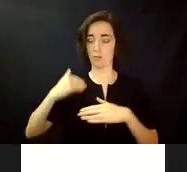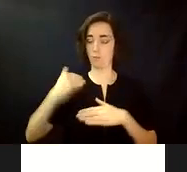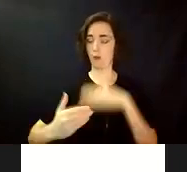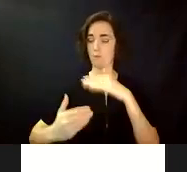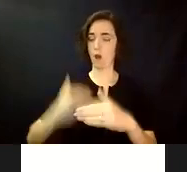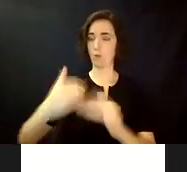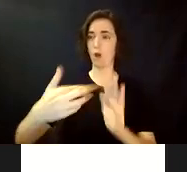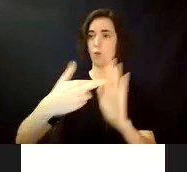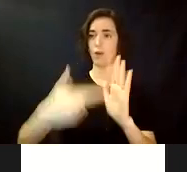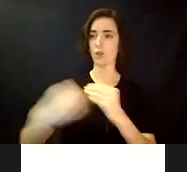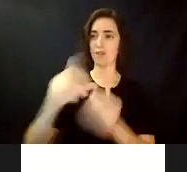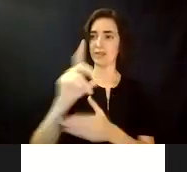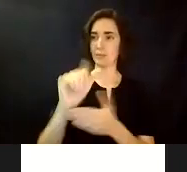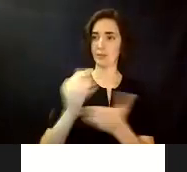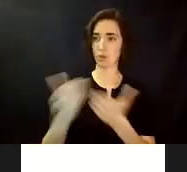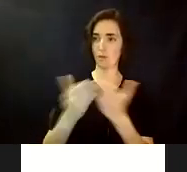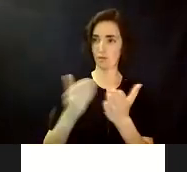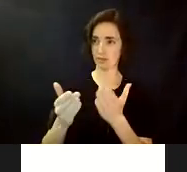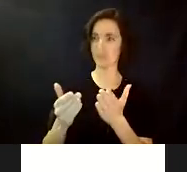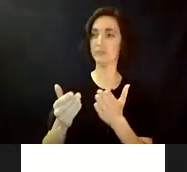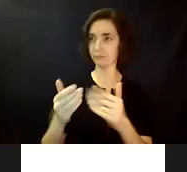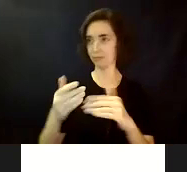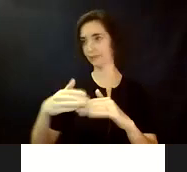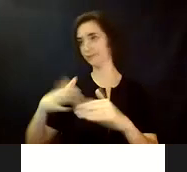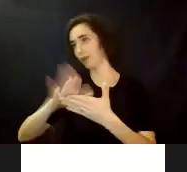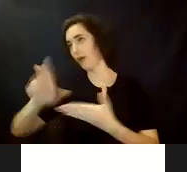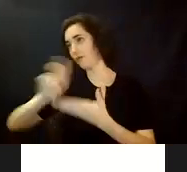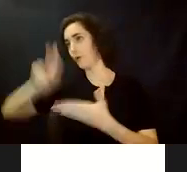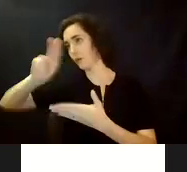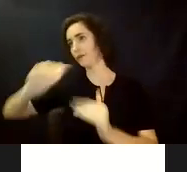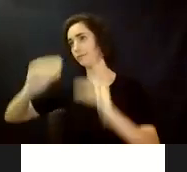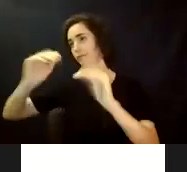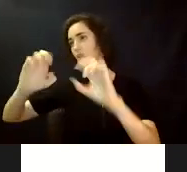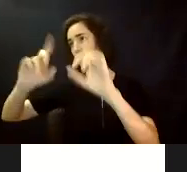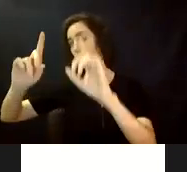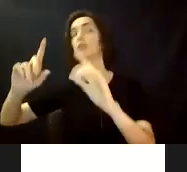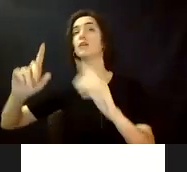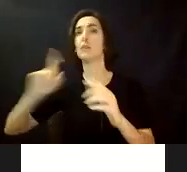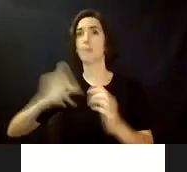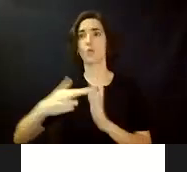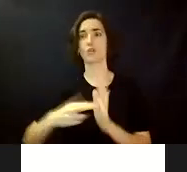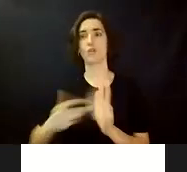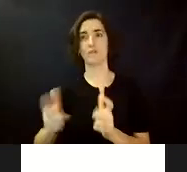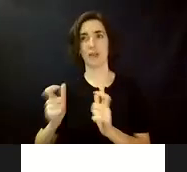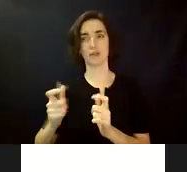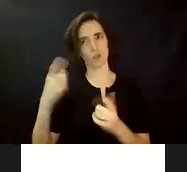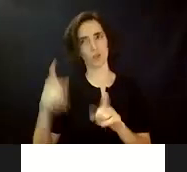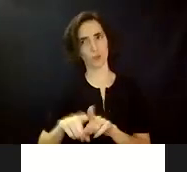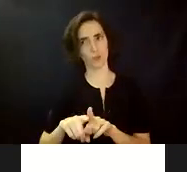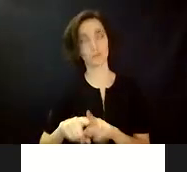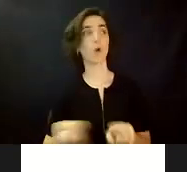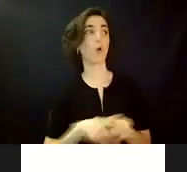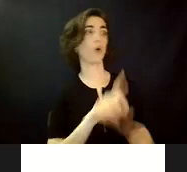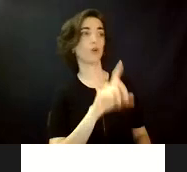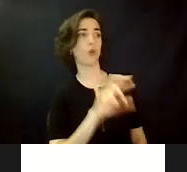Office of Disability Services in post-secondary education and higher education. I also agree with Dr. Beckers. We